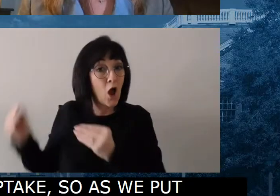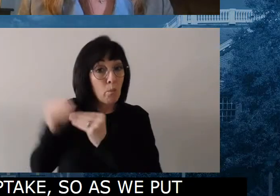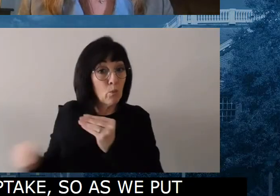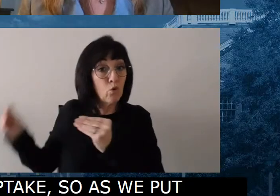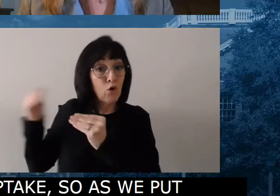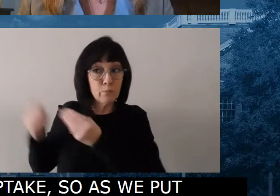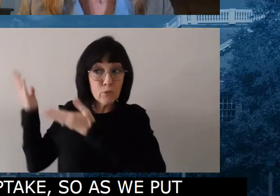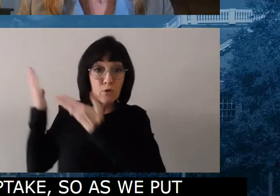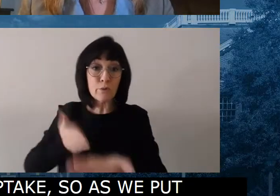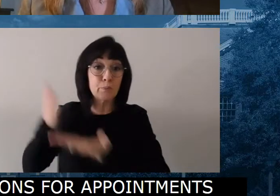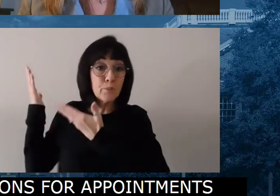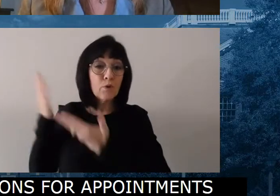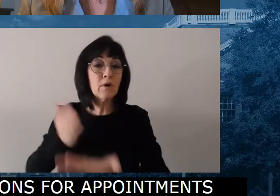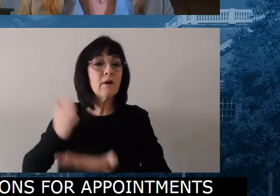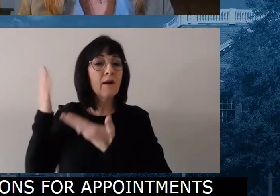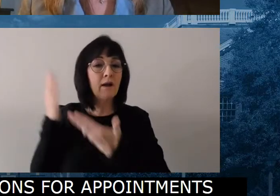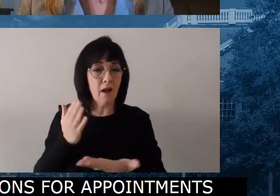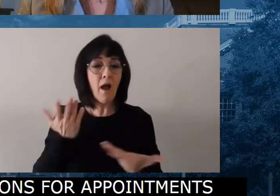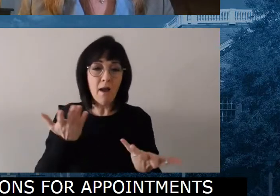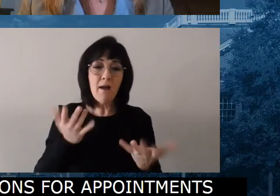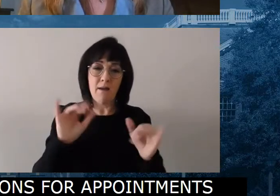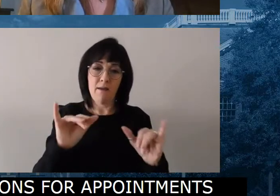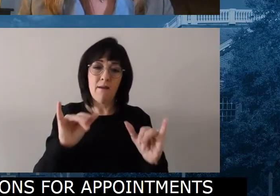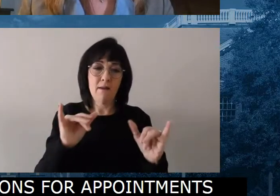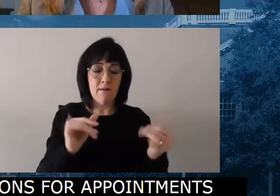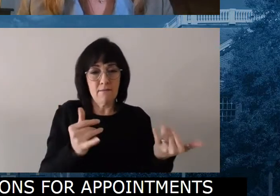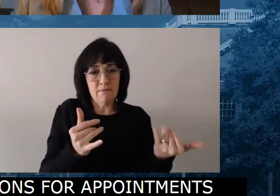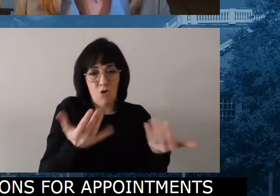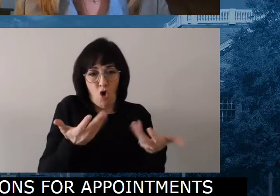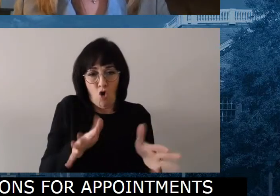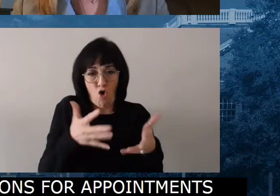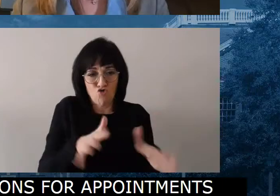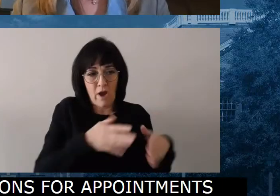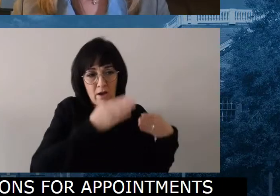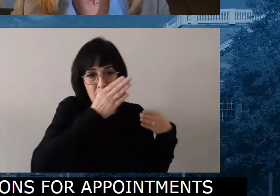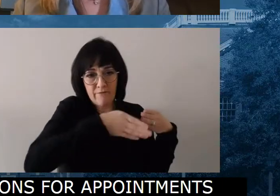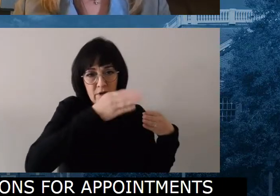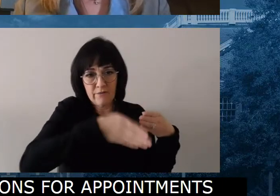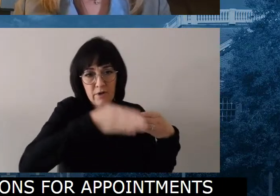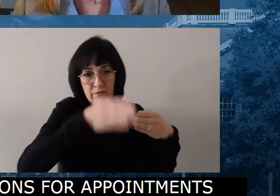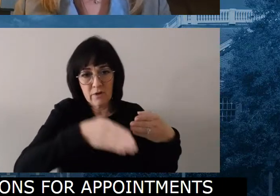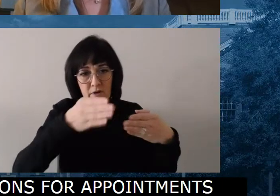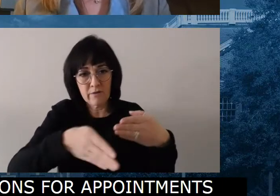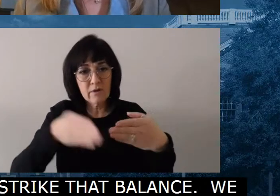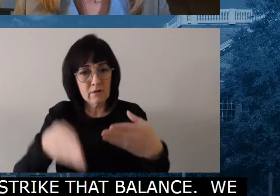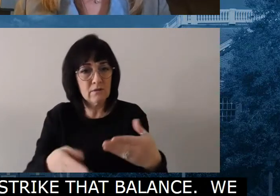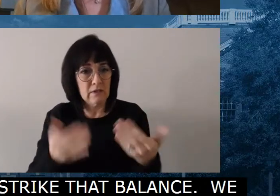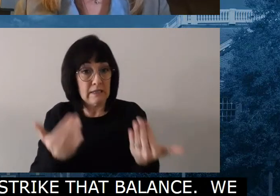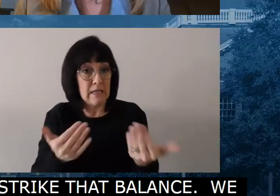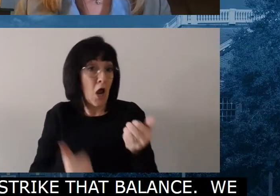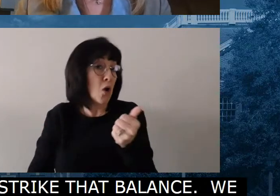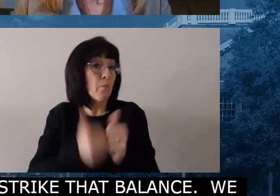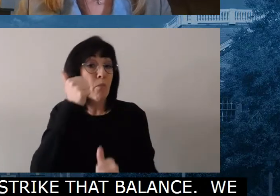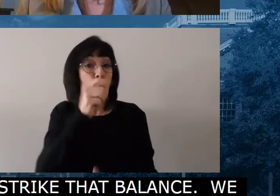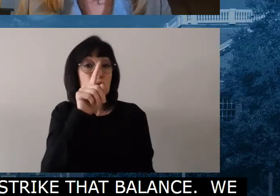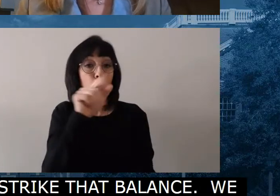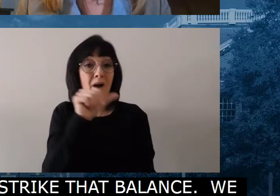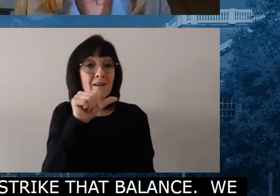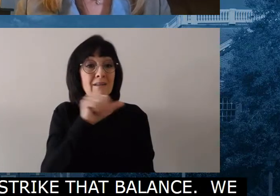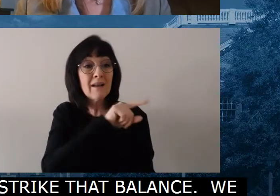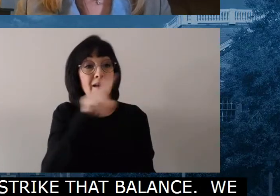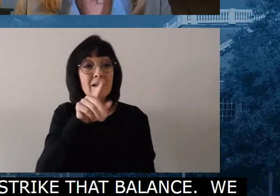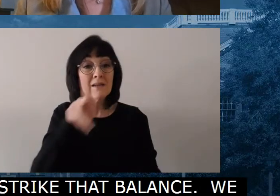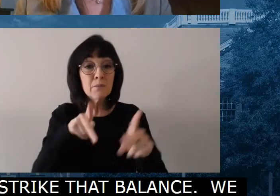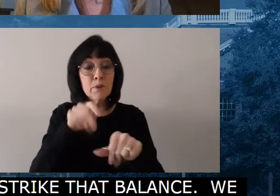gotten most of the 1A folks that wanted to be vaccinated gotten their vaccines. And as we move